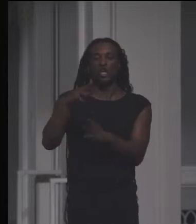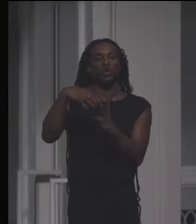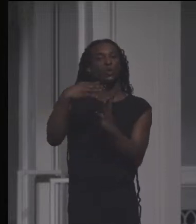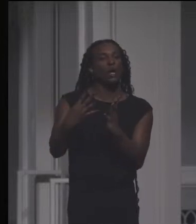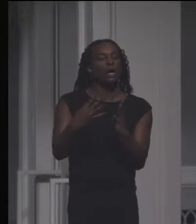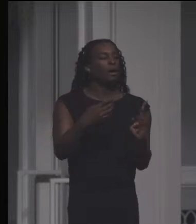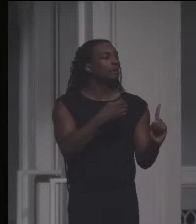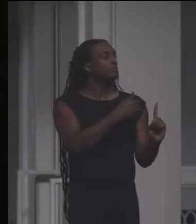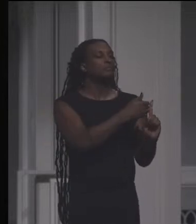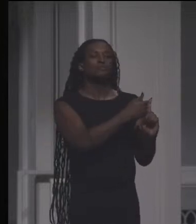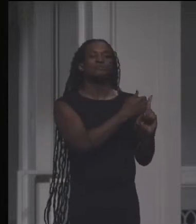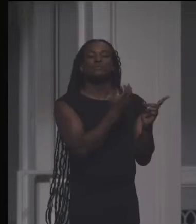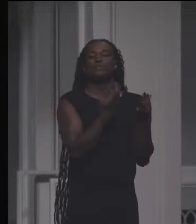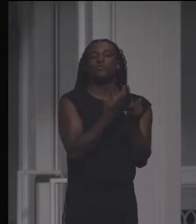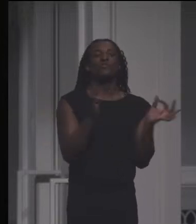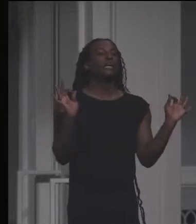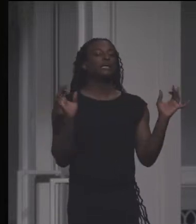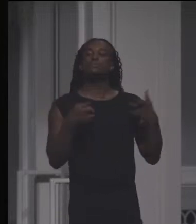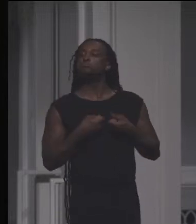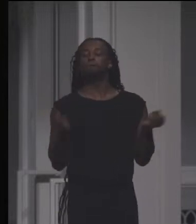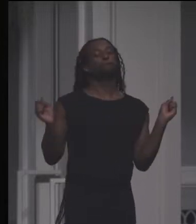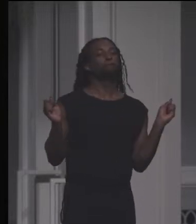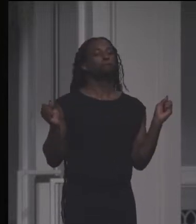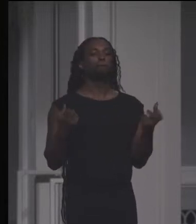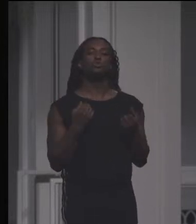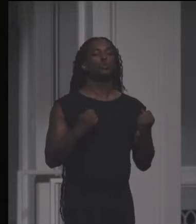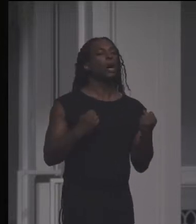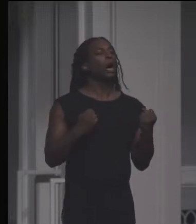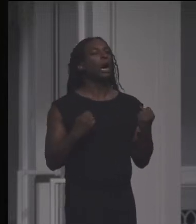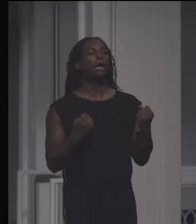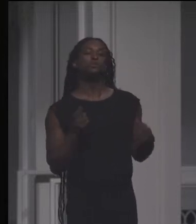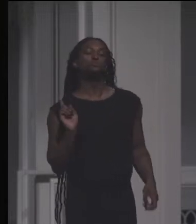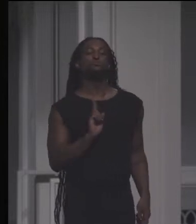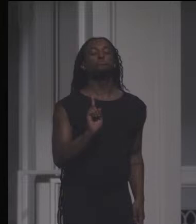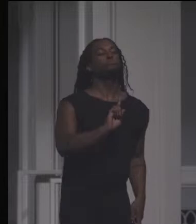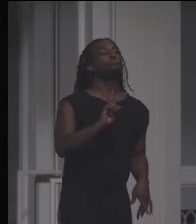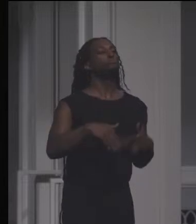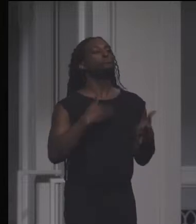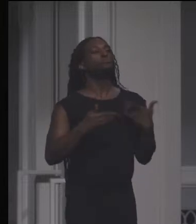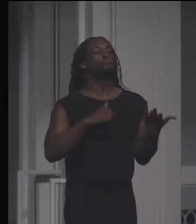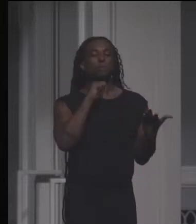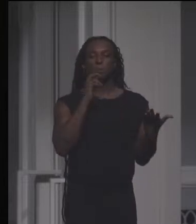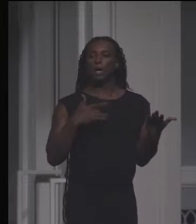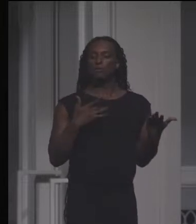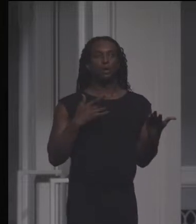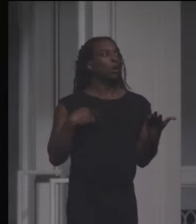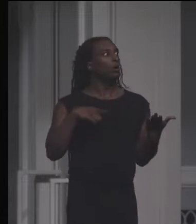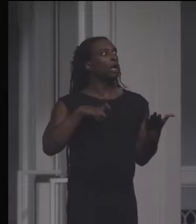be herself, strong, confident, with no sense of inferiority.